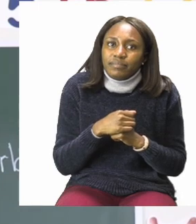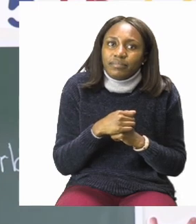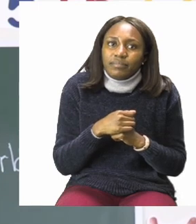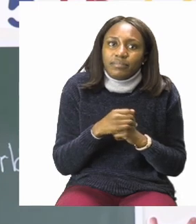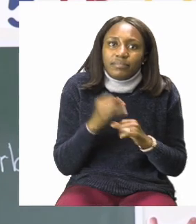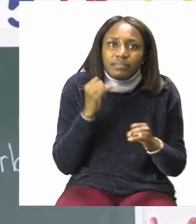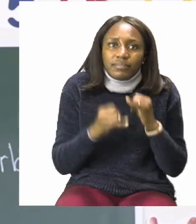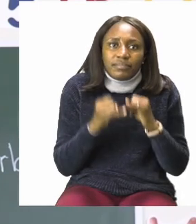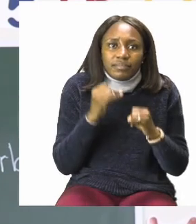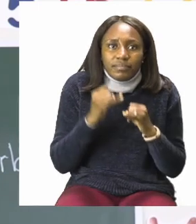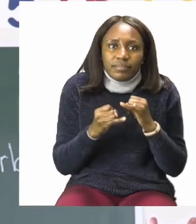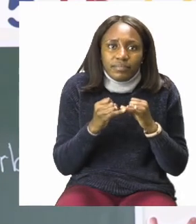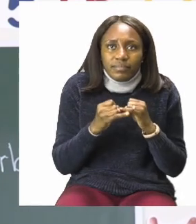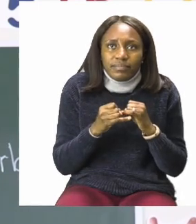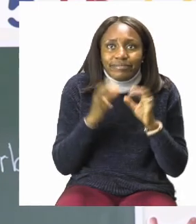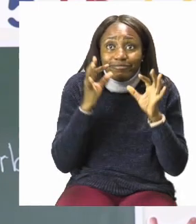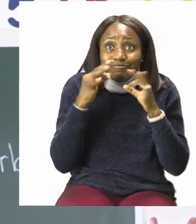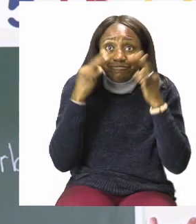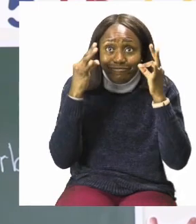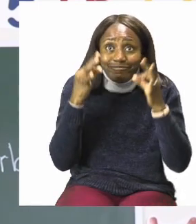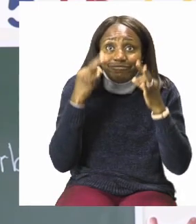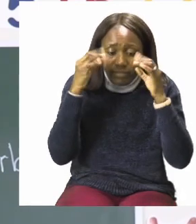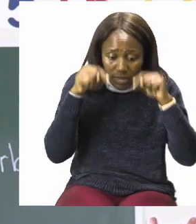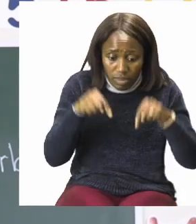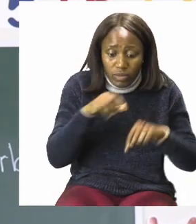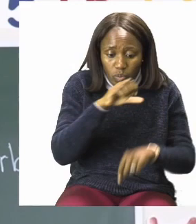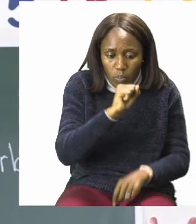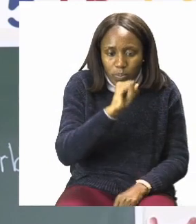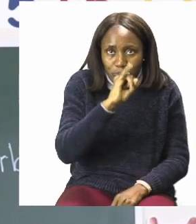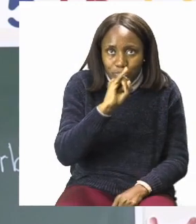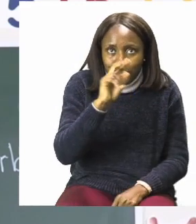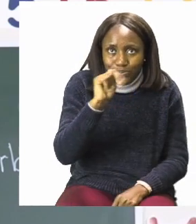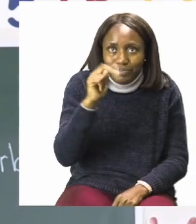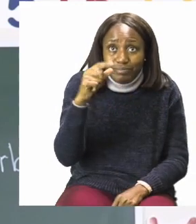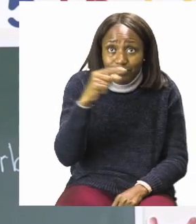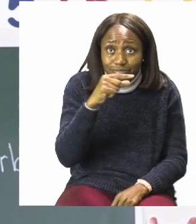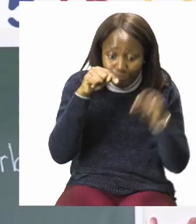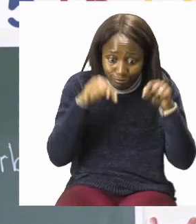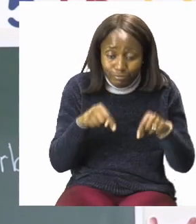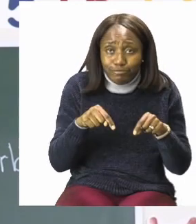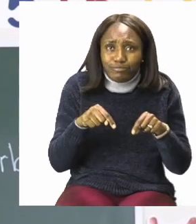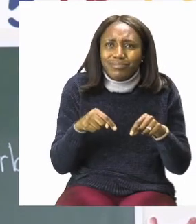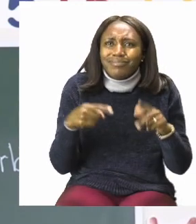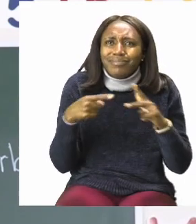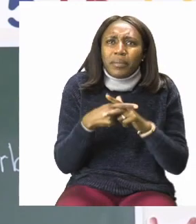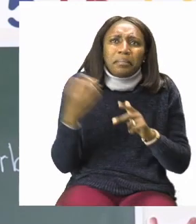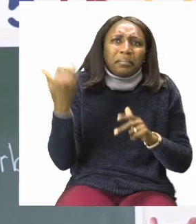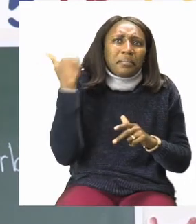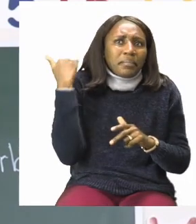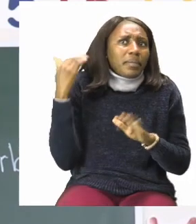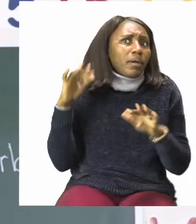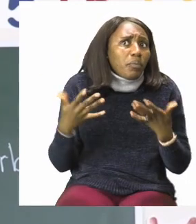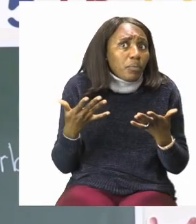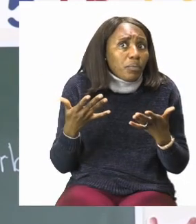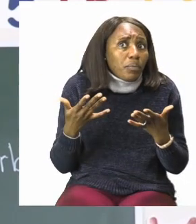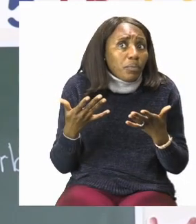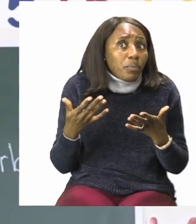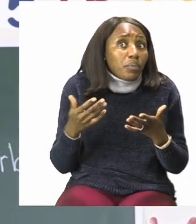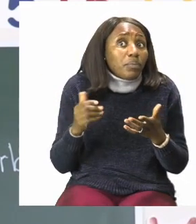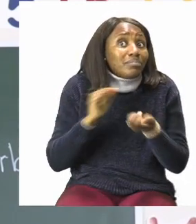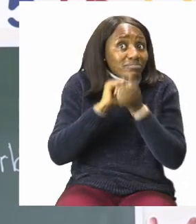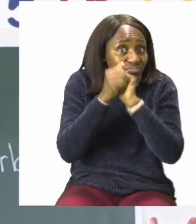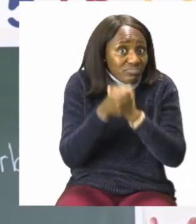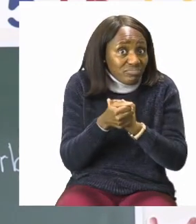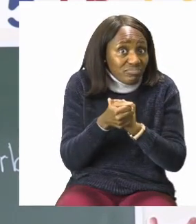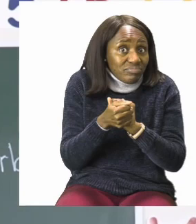we have is the word sing. Now the past tense needs to change, remember, because the verb needs to change